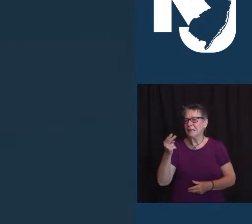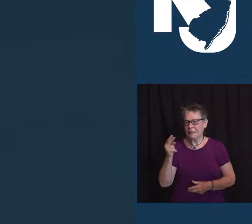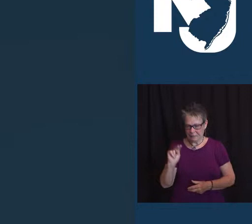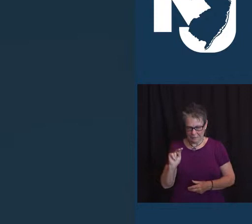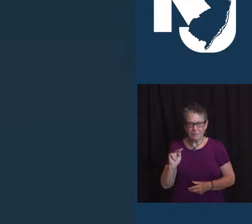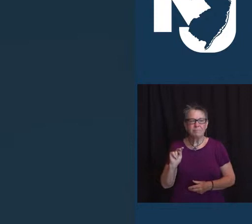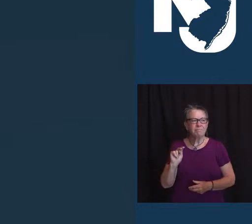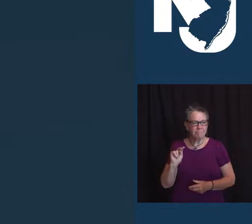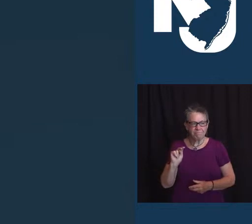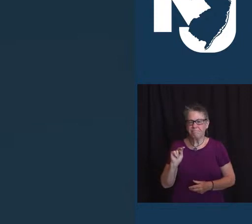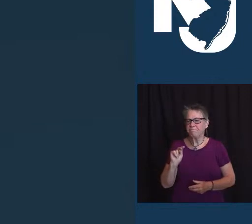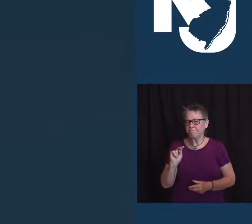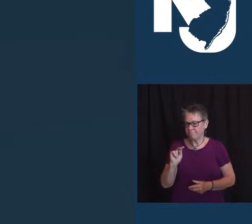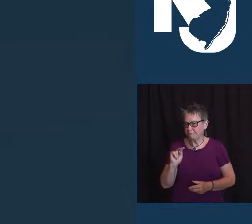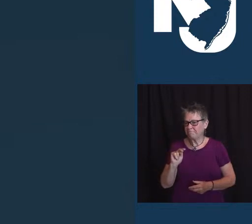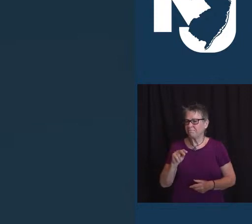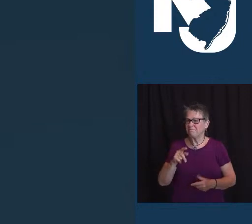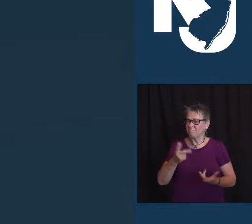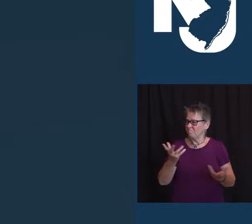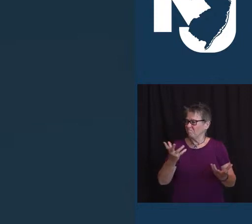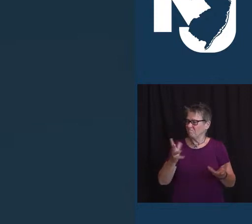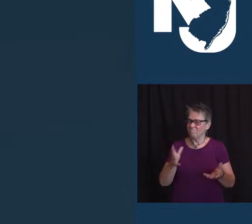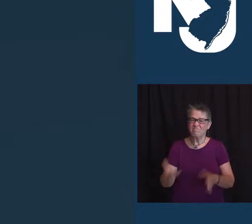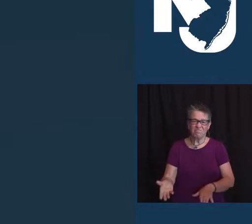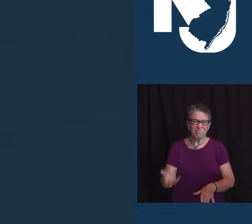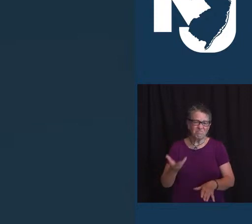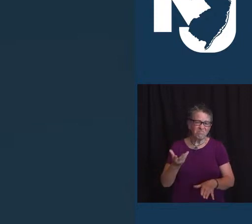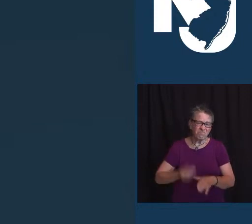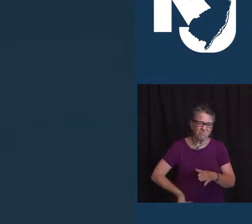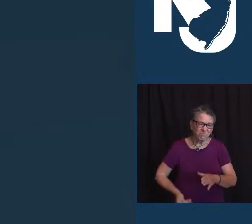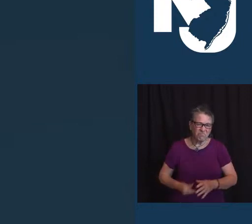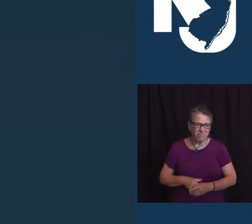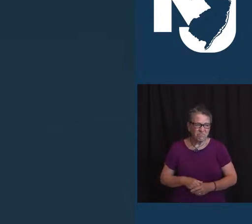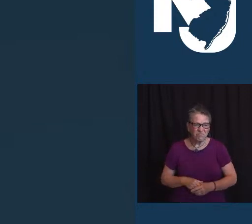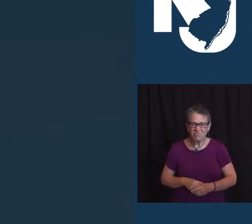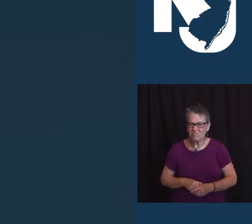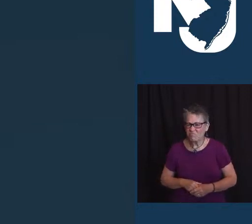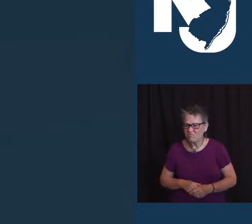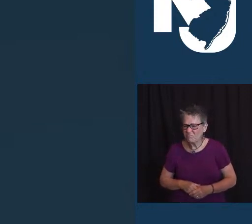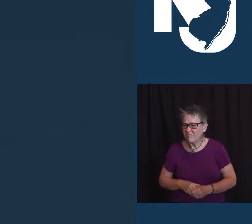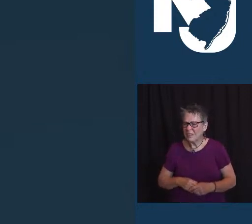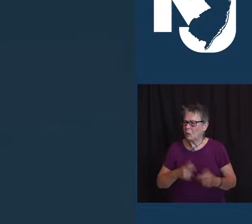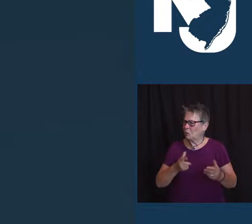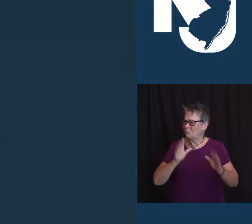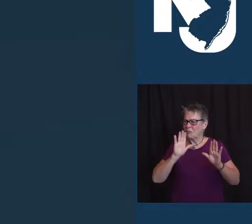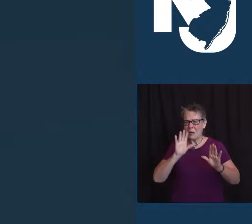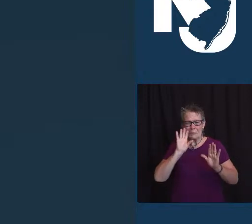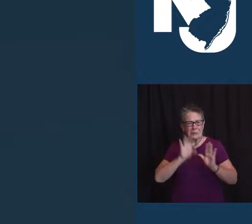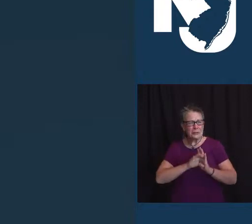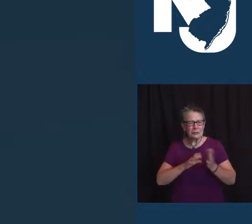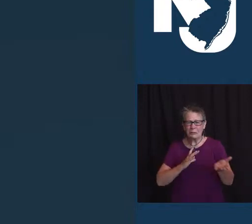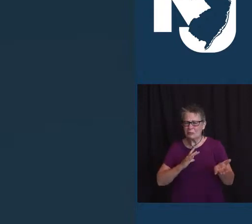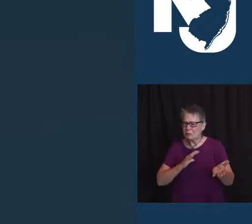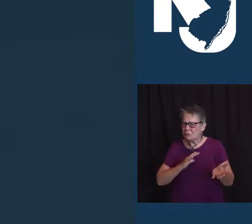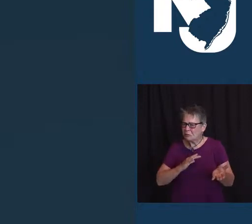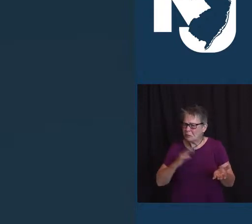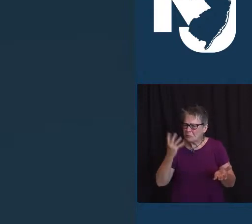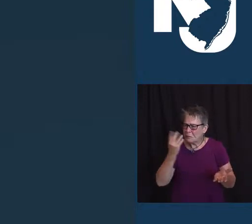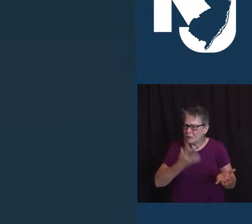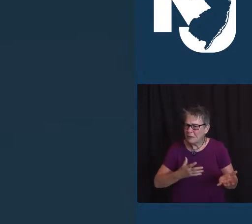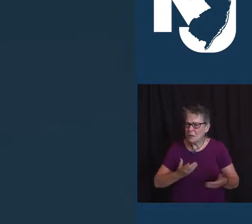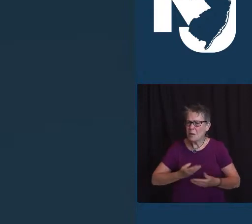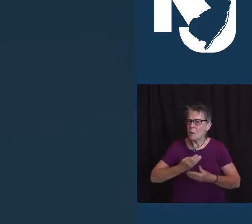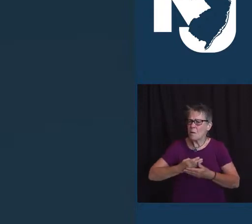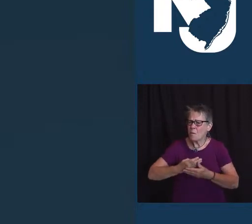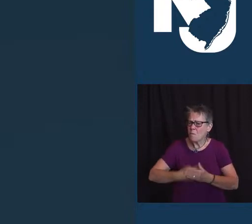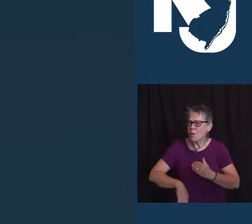heroic battle against the virus. That is a great picture. She was born on the 4th of July, not surprisingly, the proud